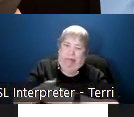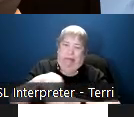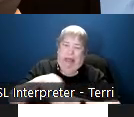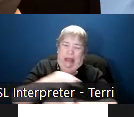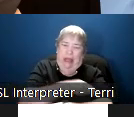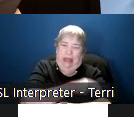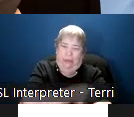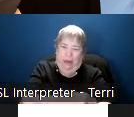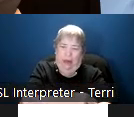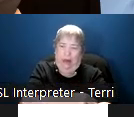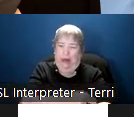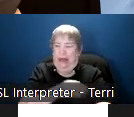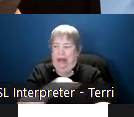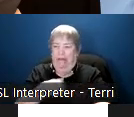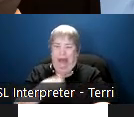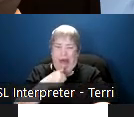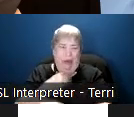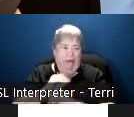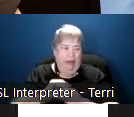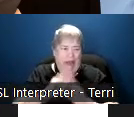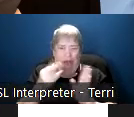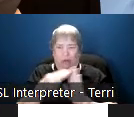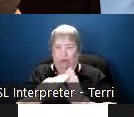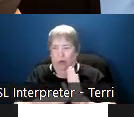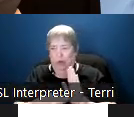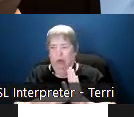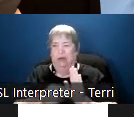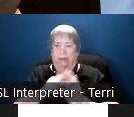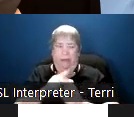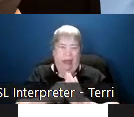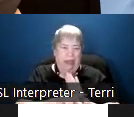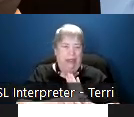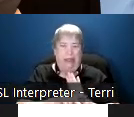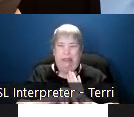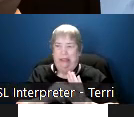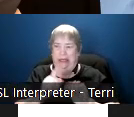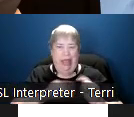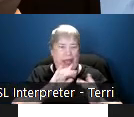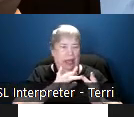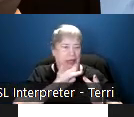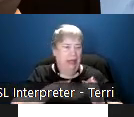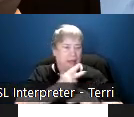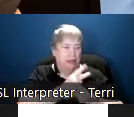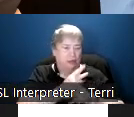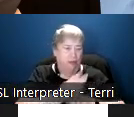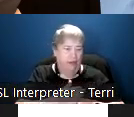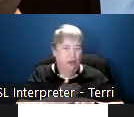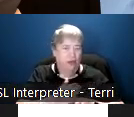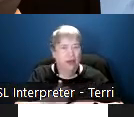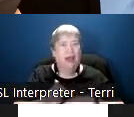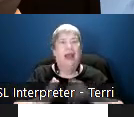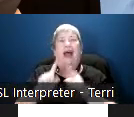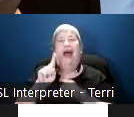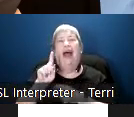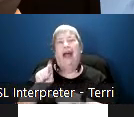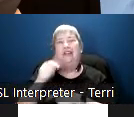clear protocol or rules or a supervisor to rely on, this is the question you can ask yourself. So I'm